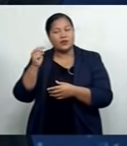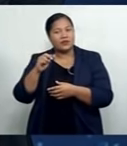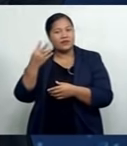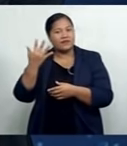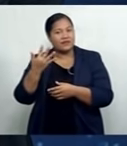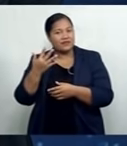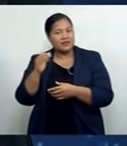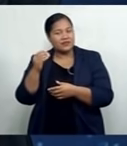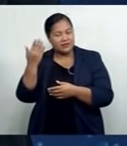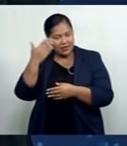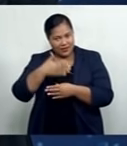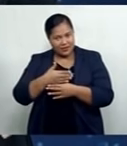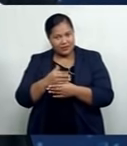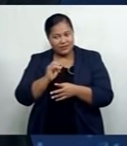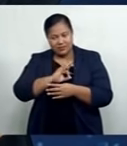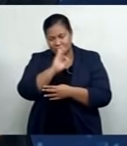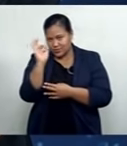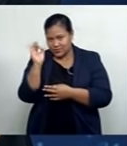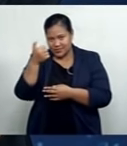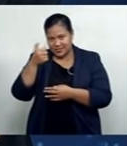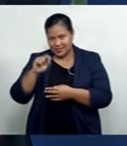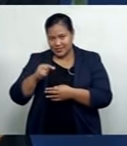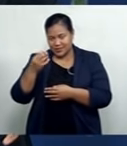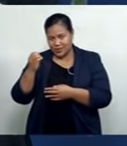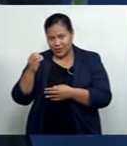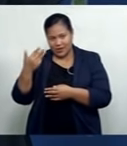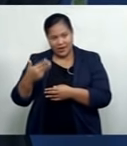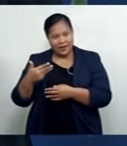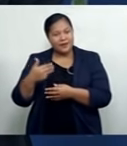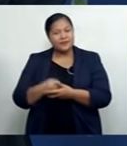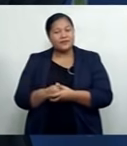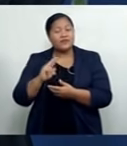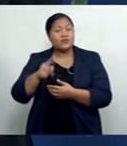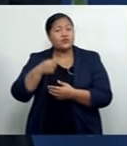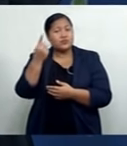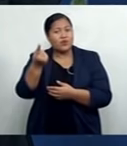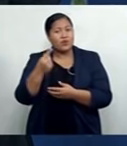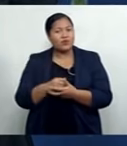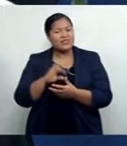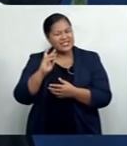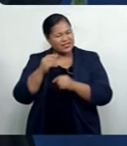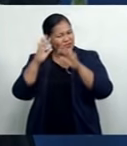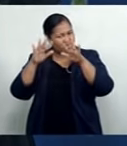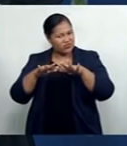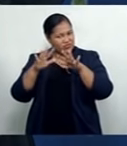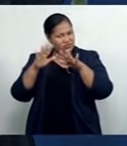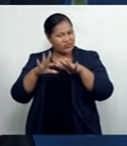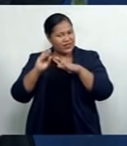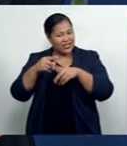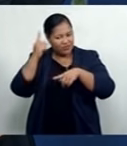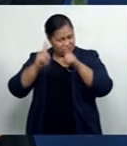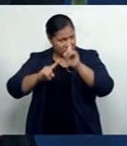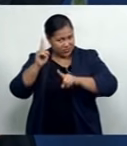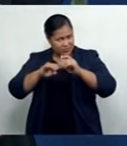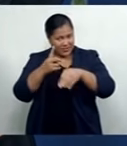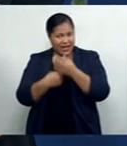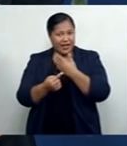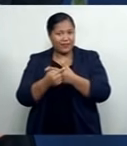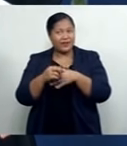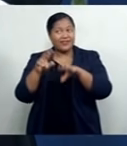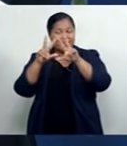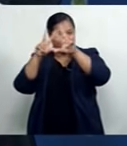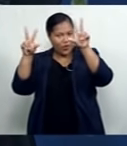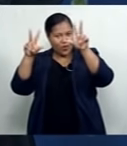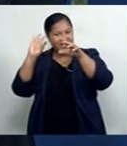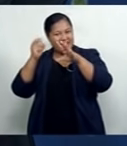a.m. tonight. Sunrise is at 6:09. For tomorrow, some showers and isolated thunderstorms over the northern parts